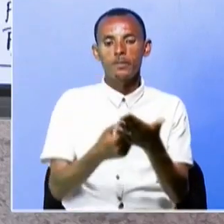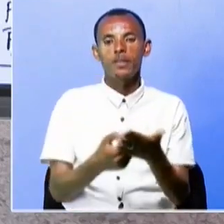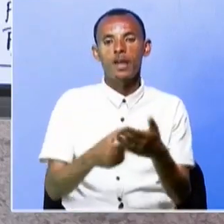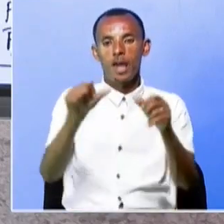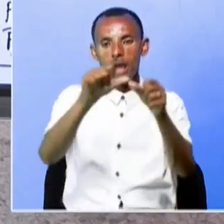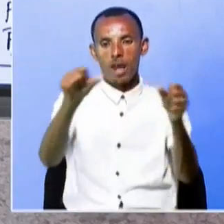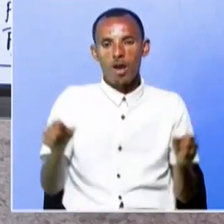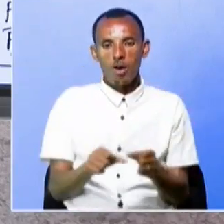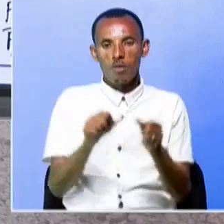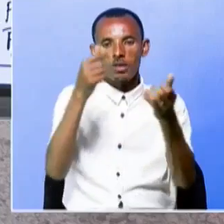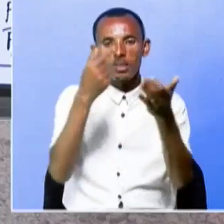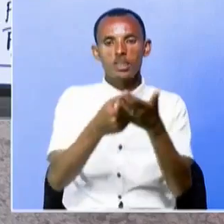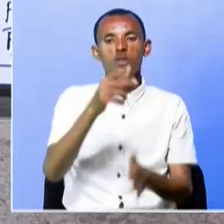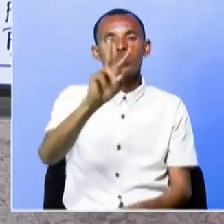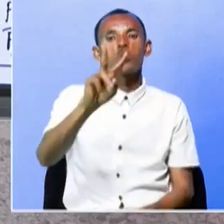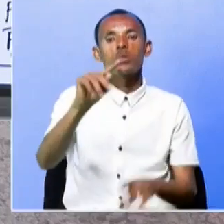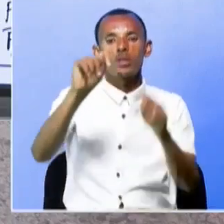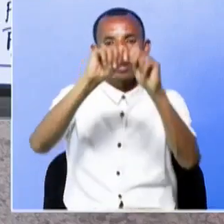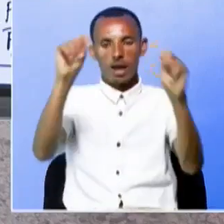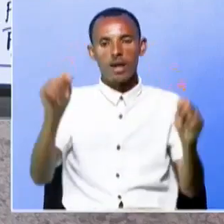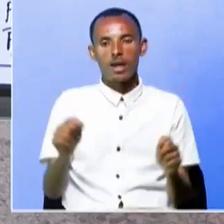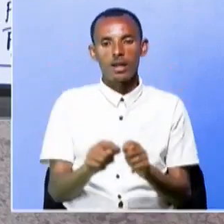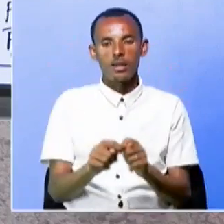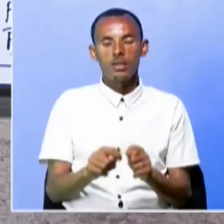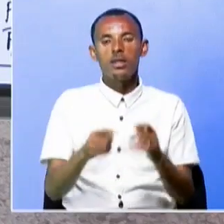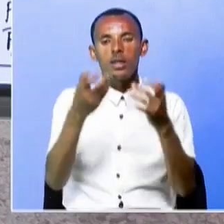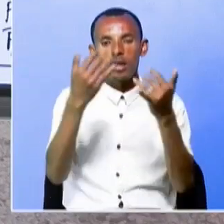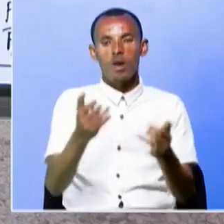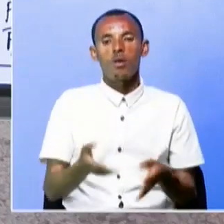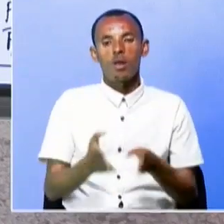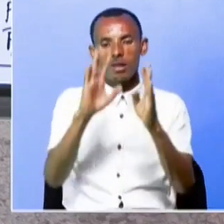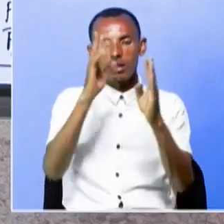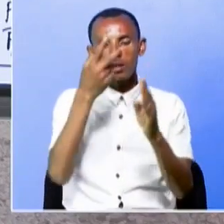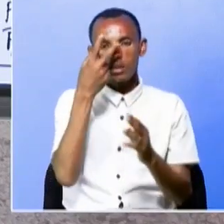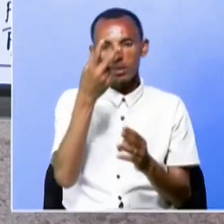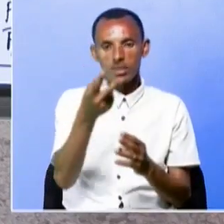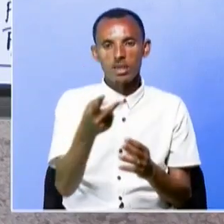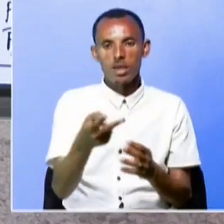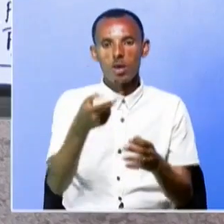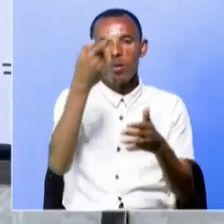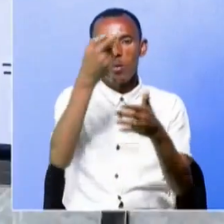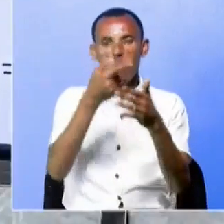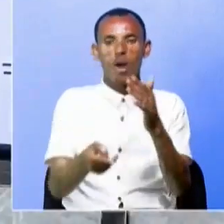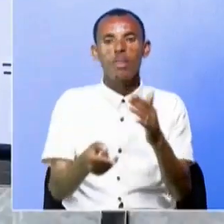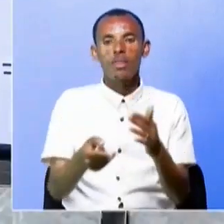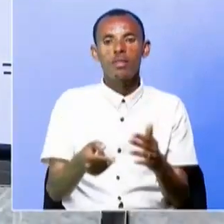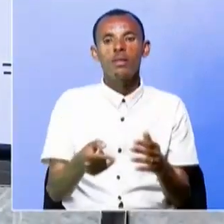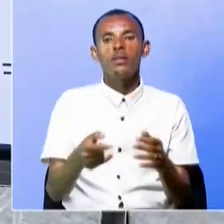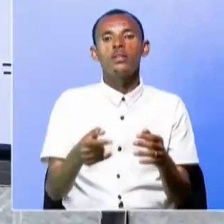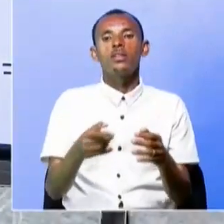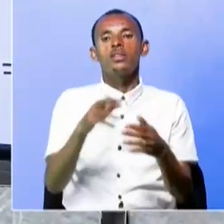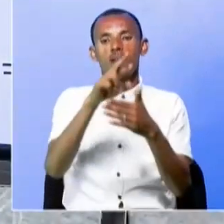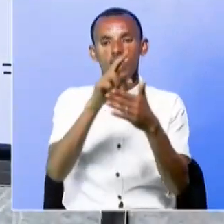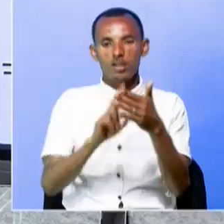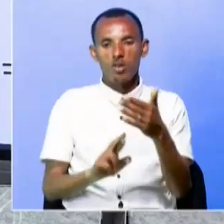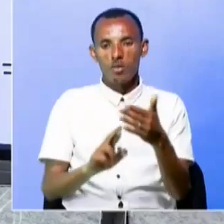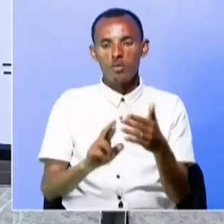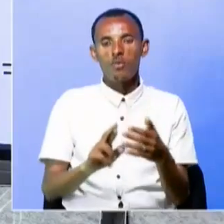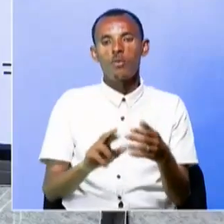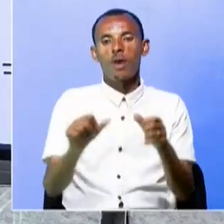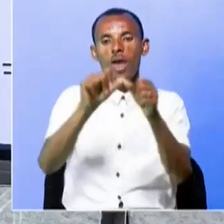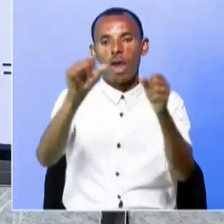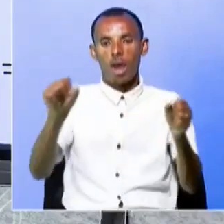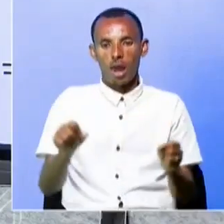area of these two triangles, right? So now let's see what the ratio of area of these